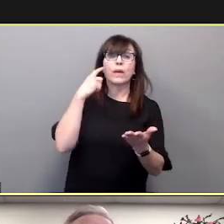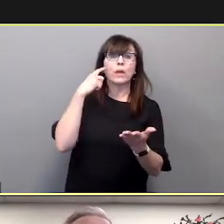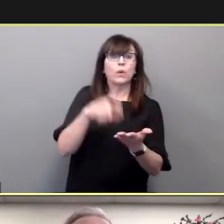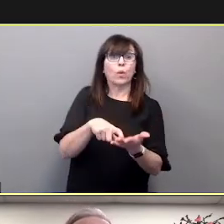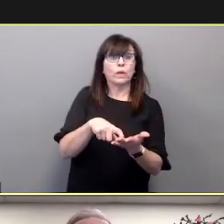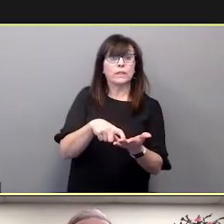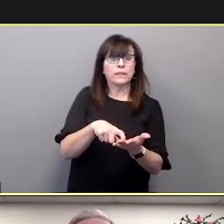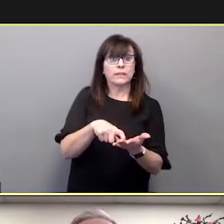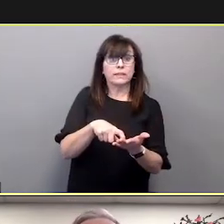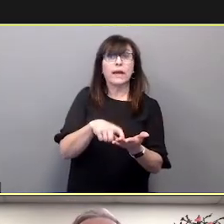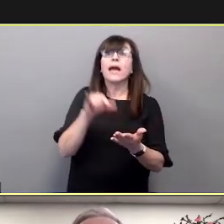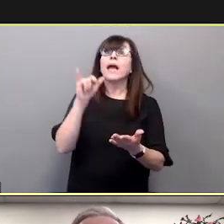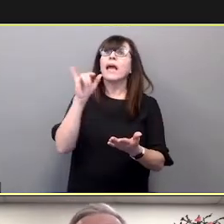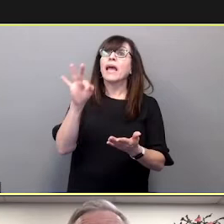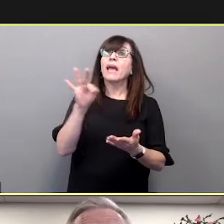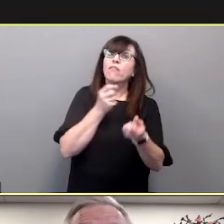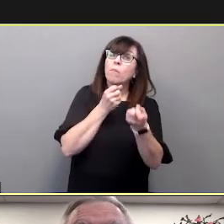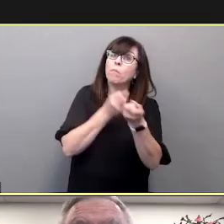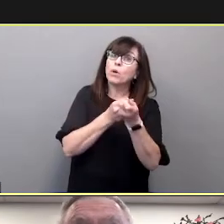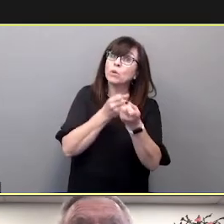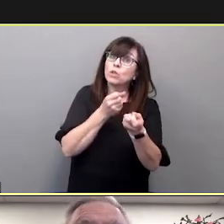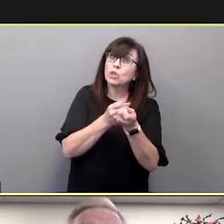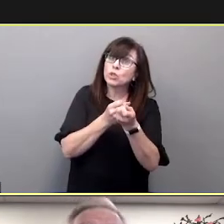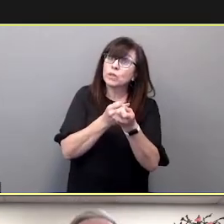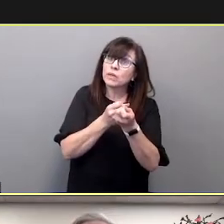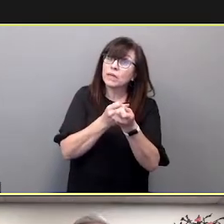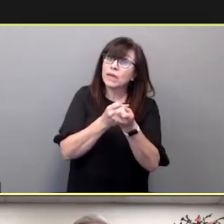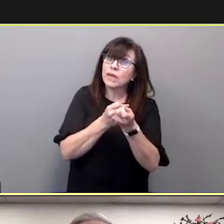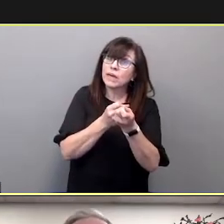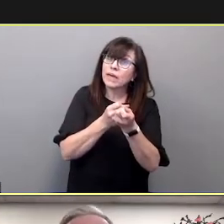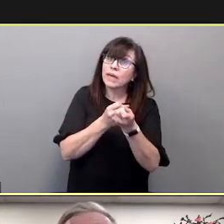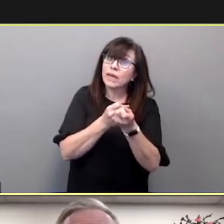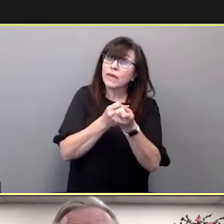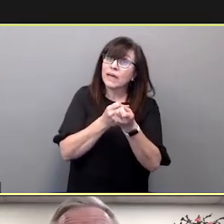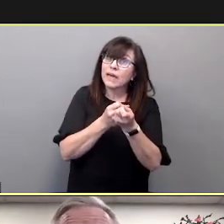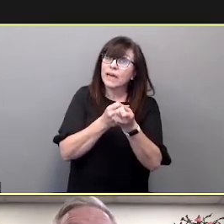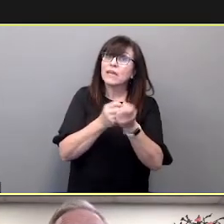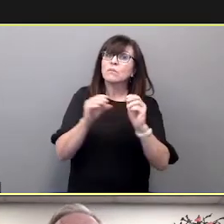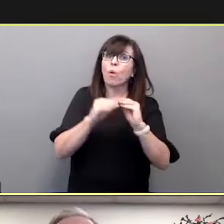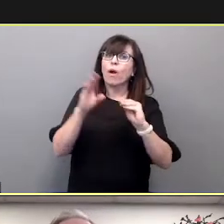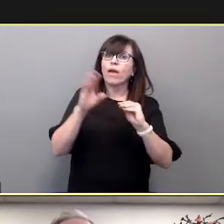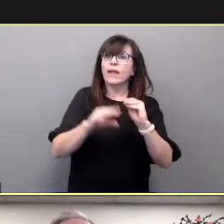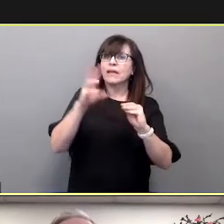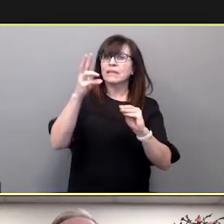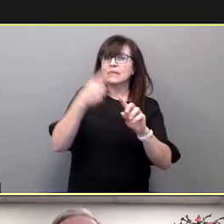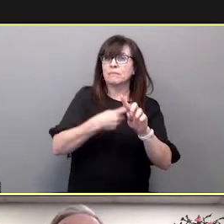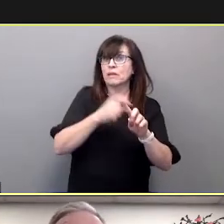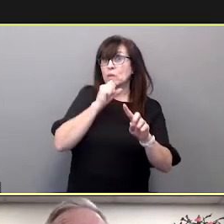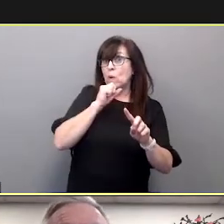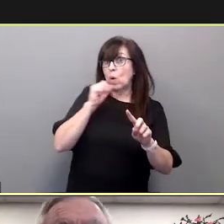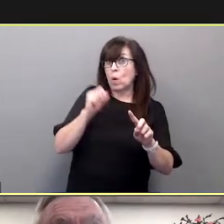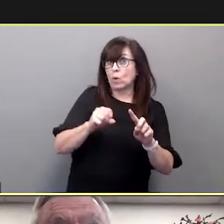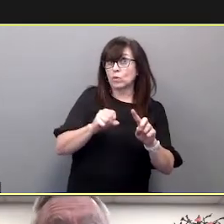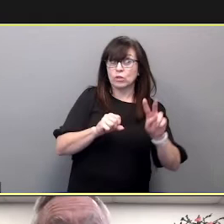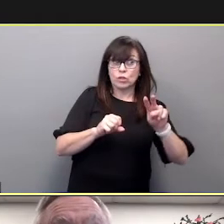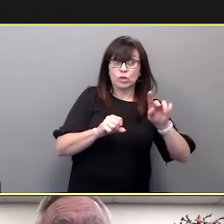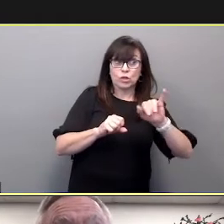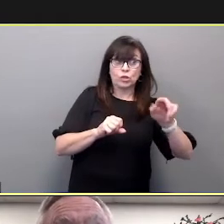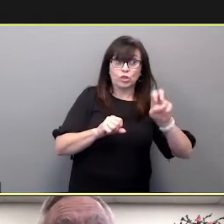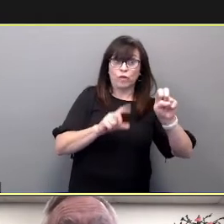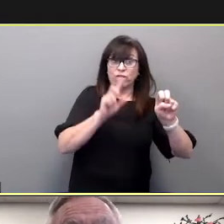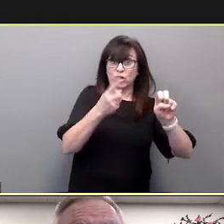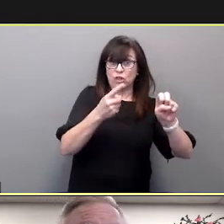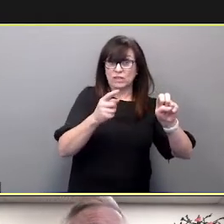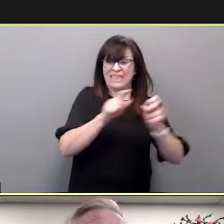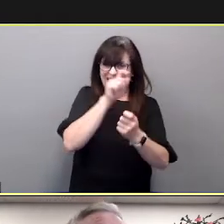was if your booster is more than 6 months old, which, June 1st is exactly 6